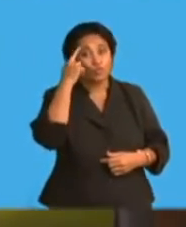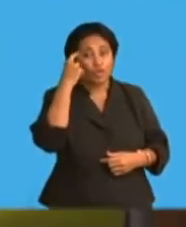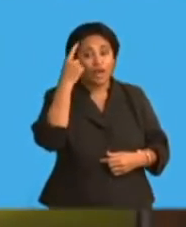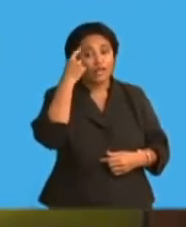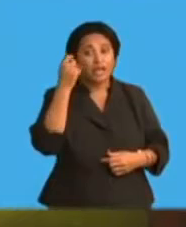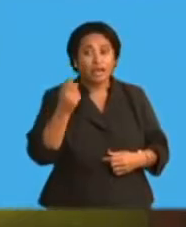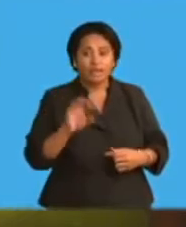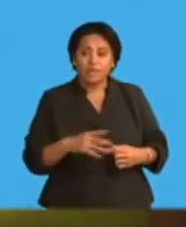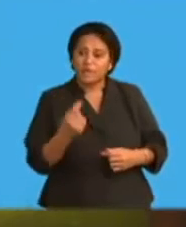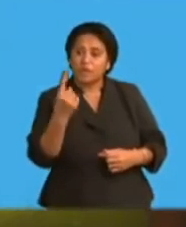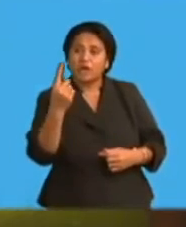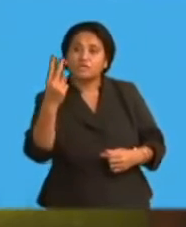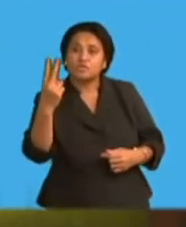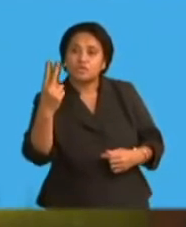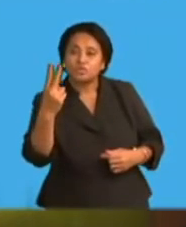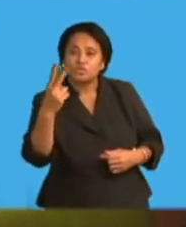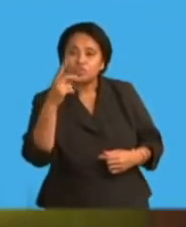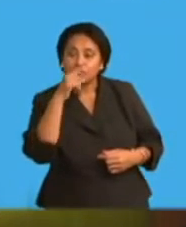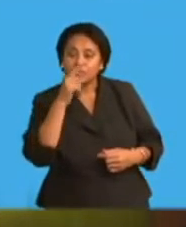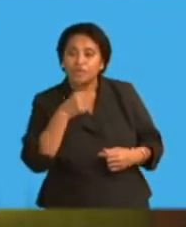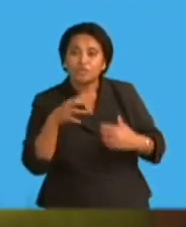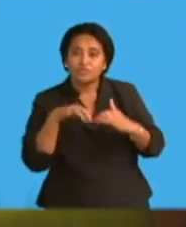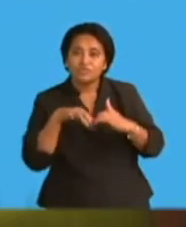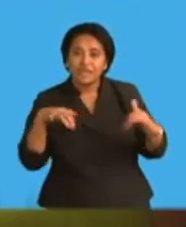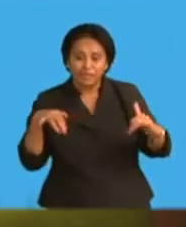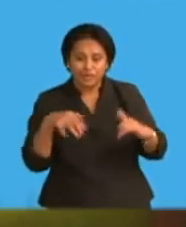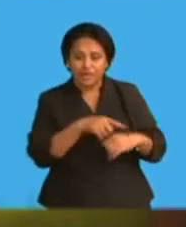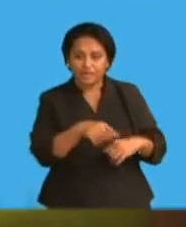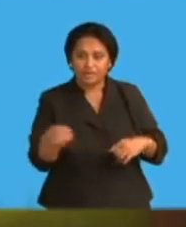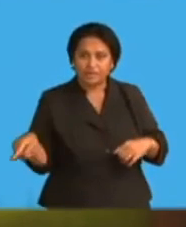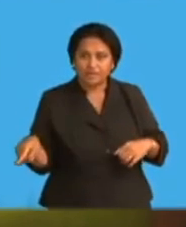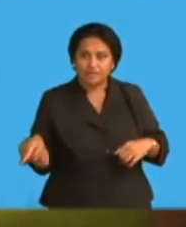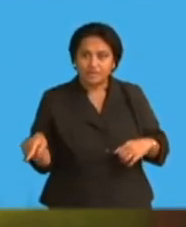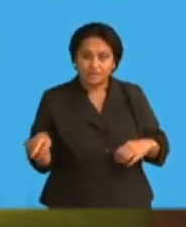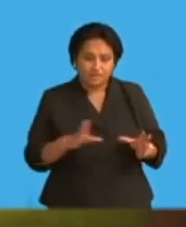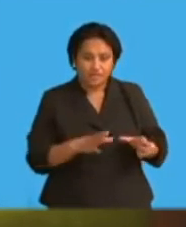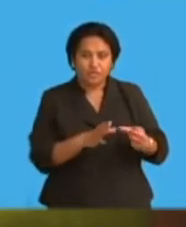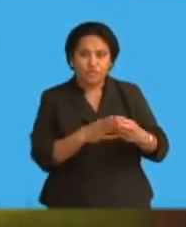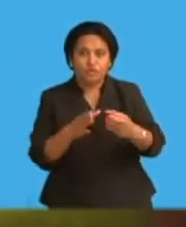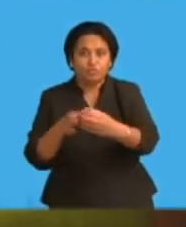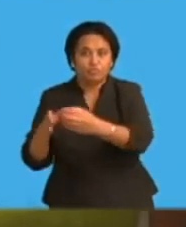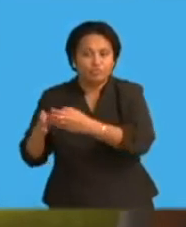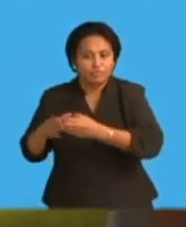that group. That's what homogenization does, Madam Speaker. And it is detrimental,